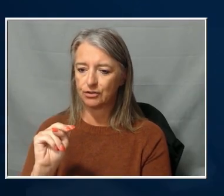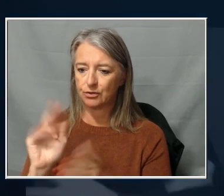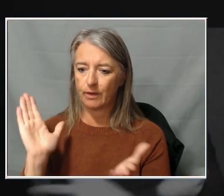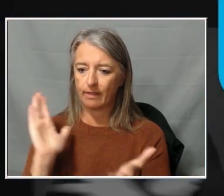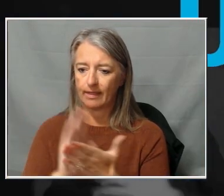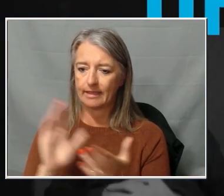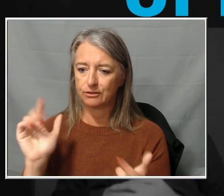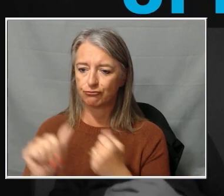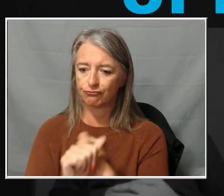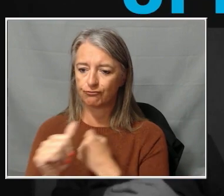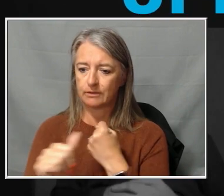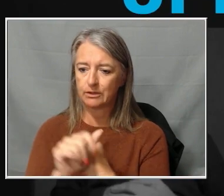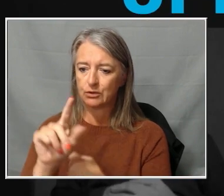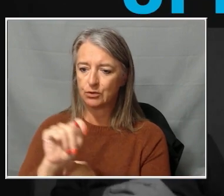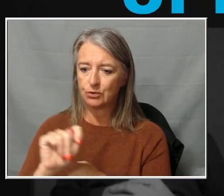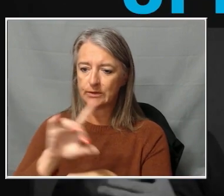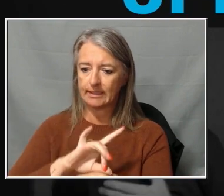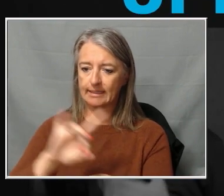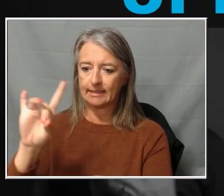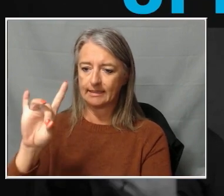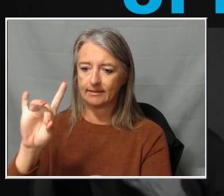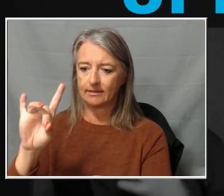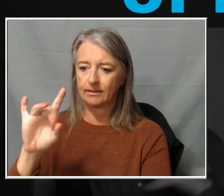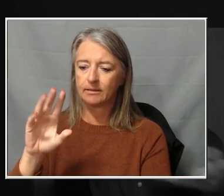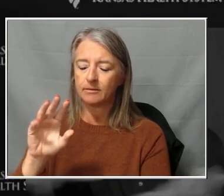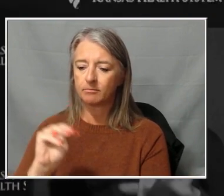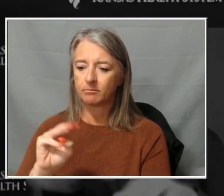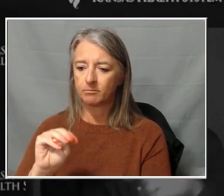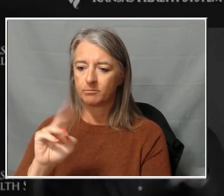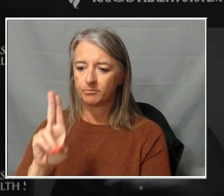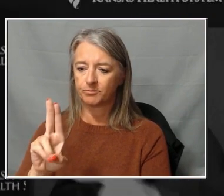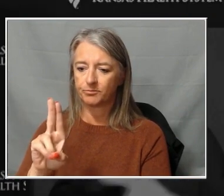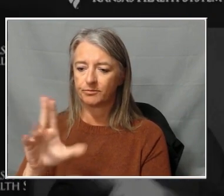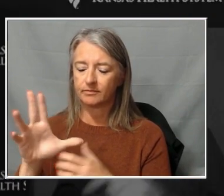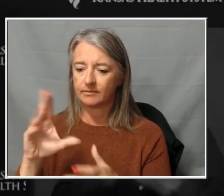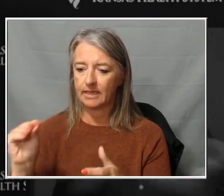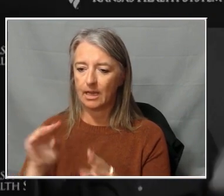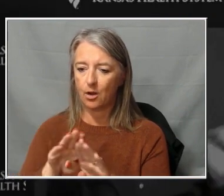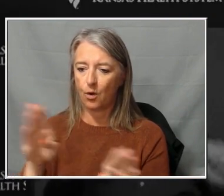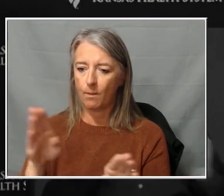at 8. Subscribe to our Morning Medical Update and Open